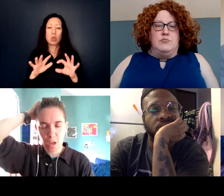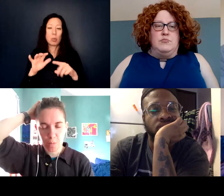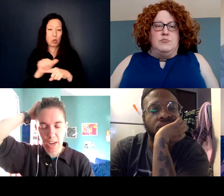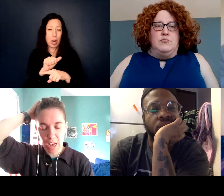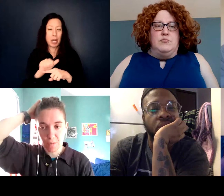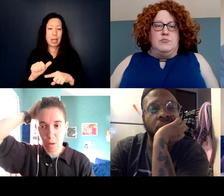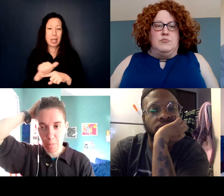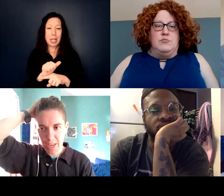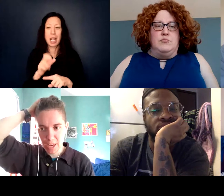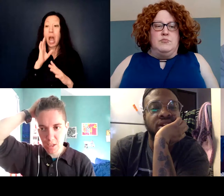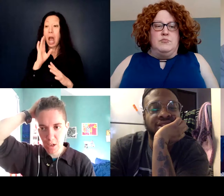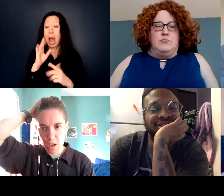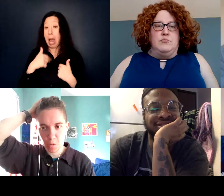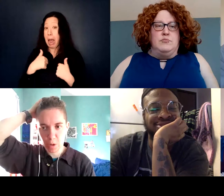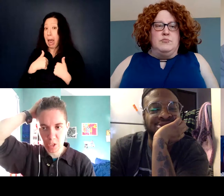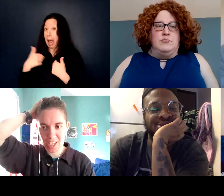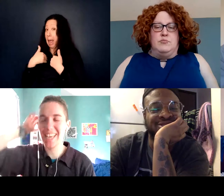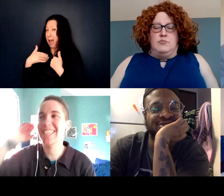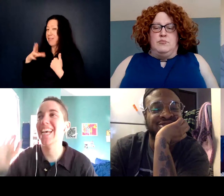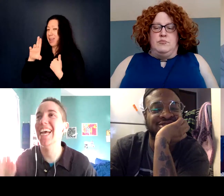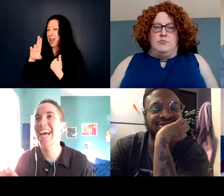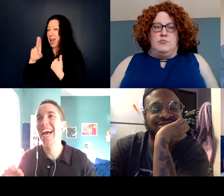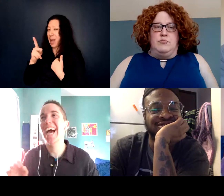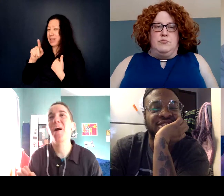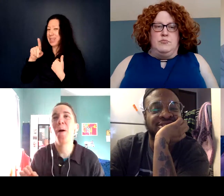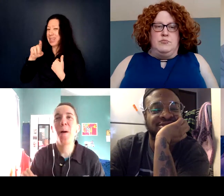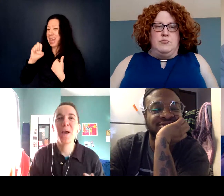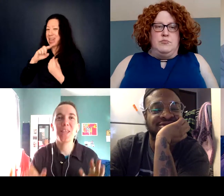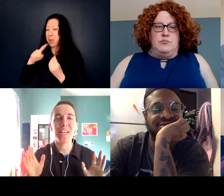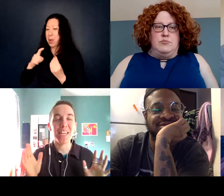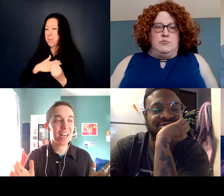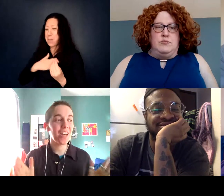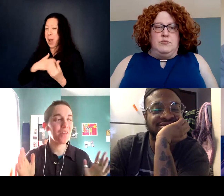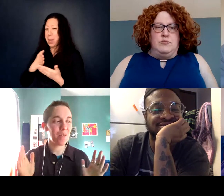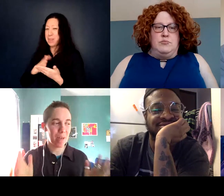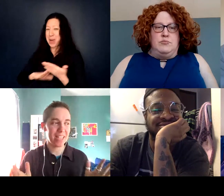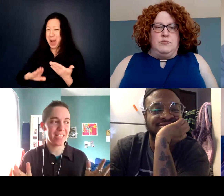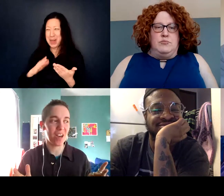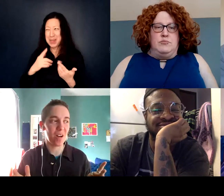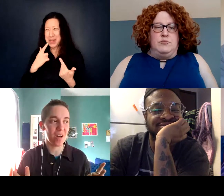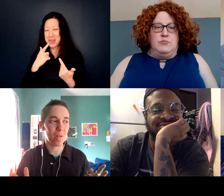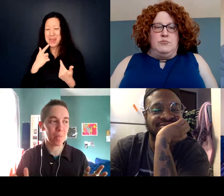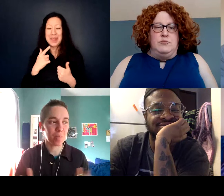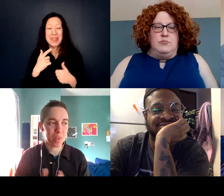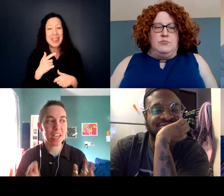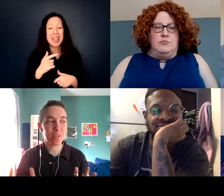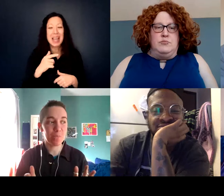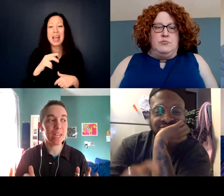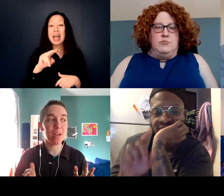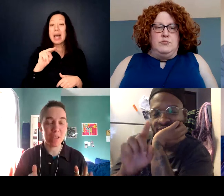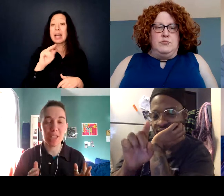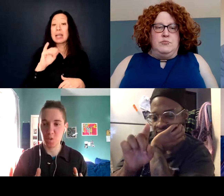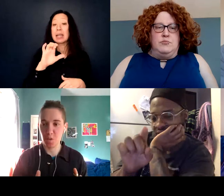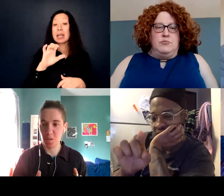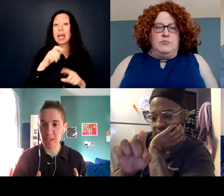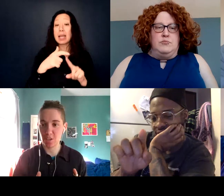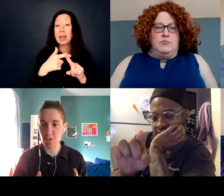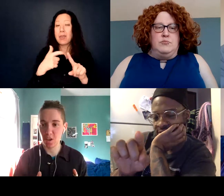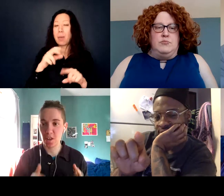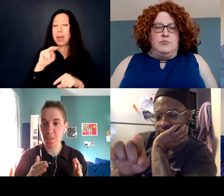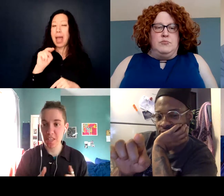I will give the update I have on my end, which is that Nick from NCR is meeting with